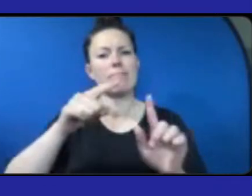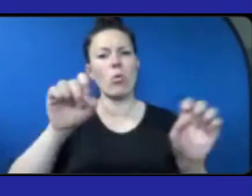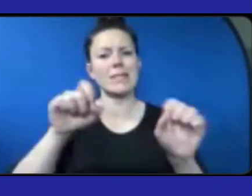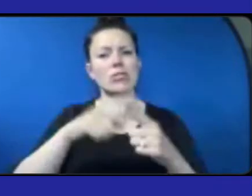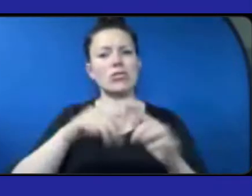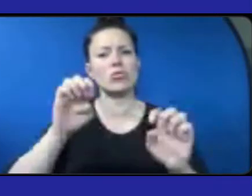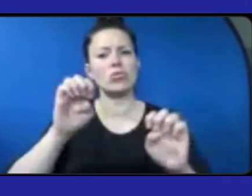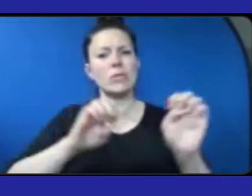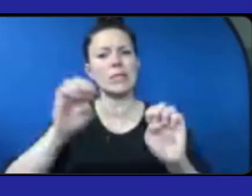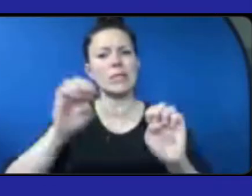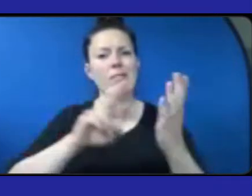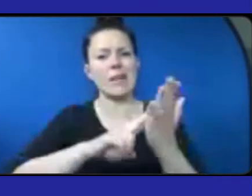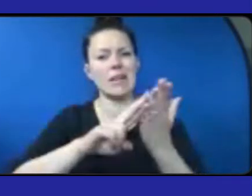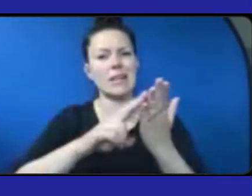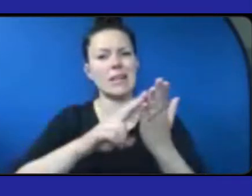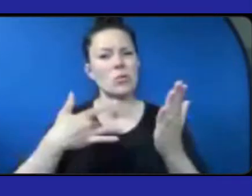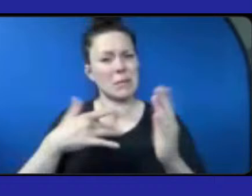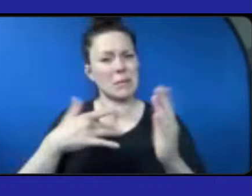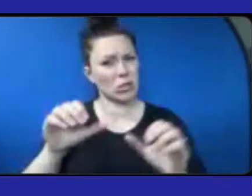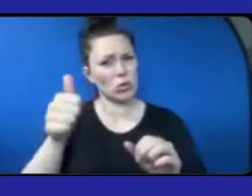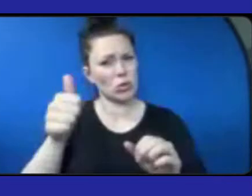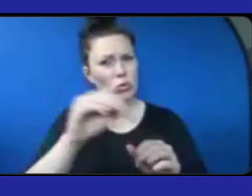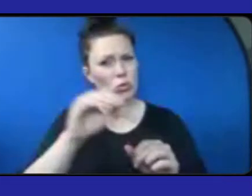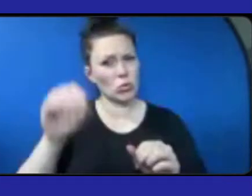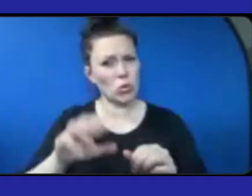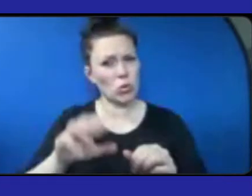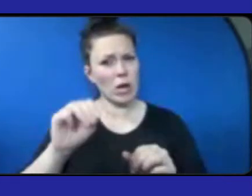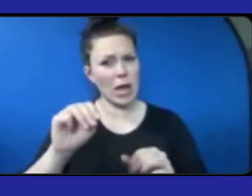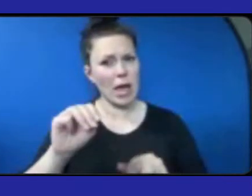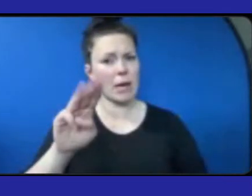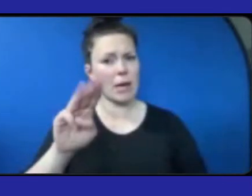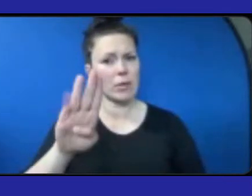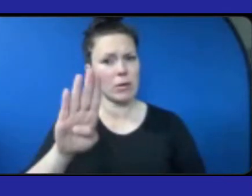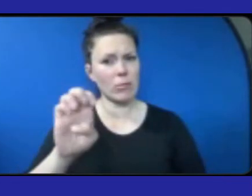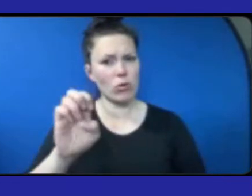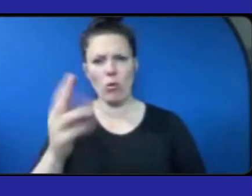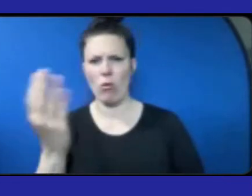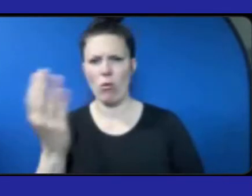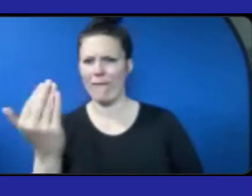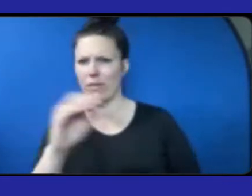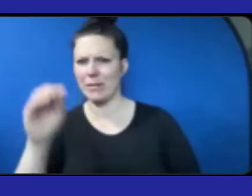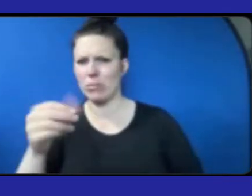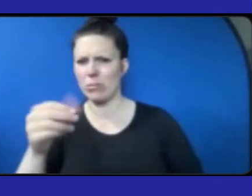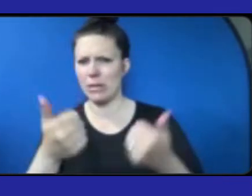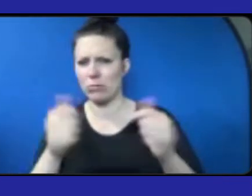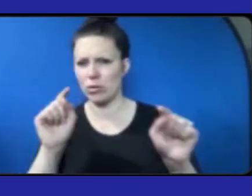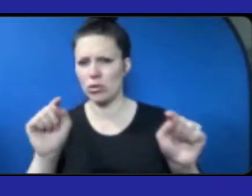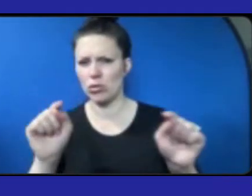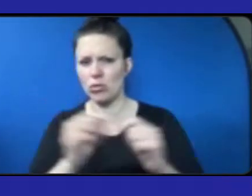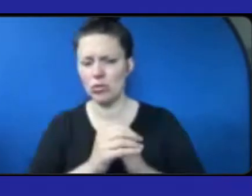the contract, do we usually do 10% MWBE or is it 15?